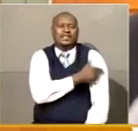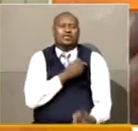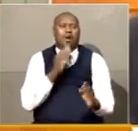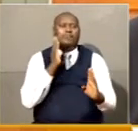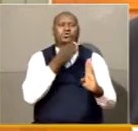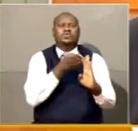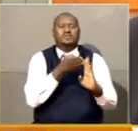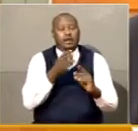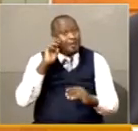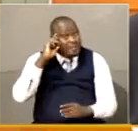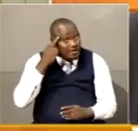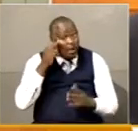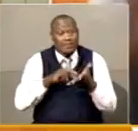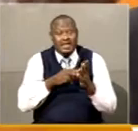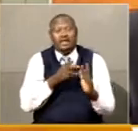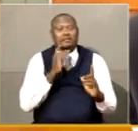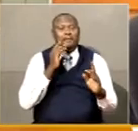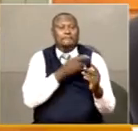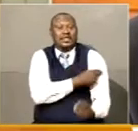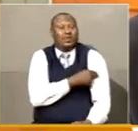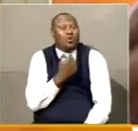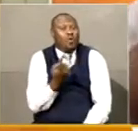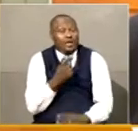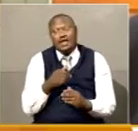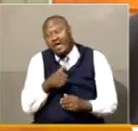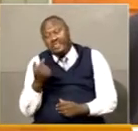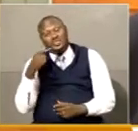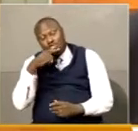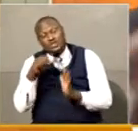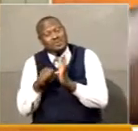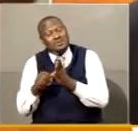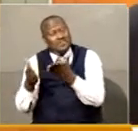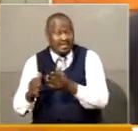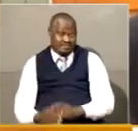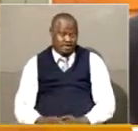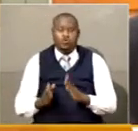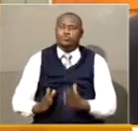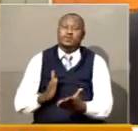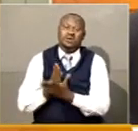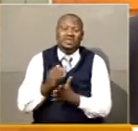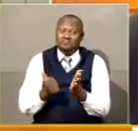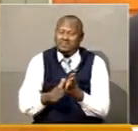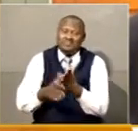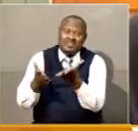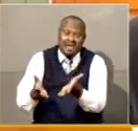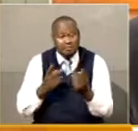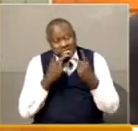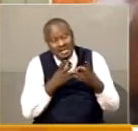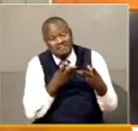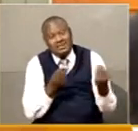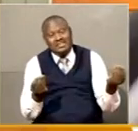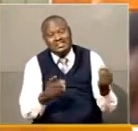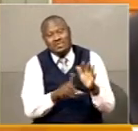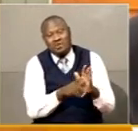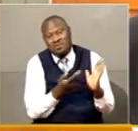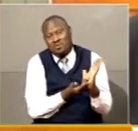only medical. There are social problems. There are human rights problems which have not been addressed